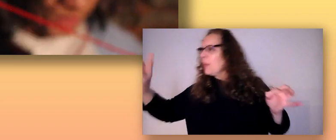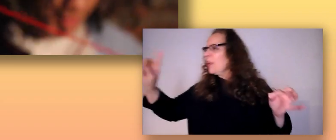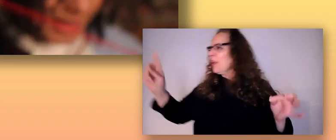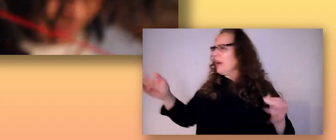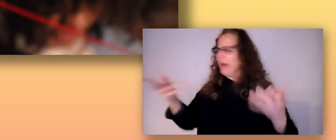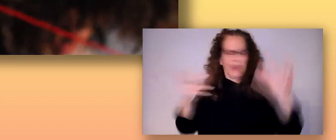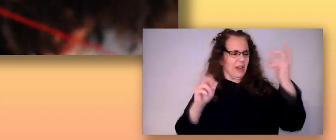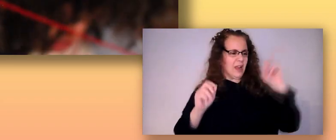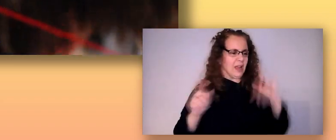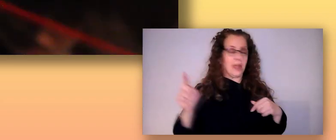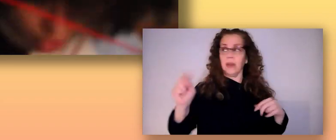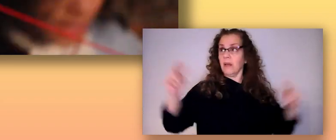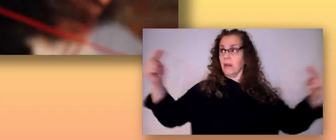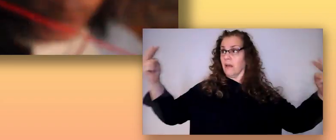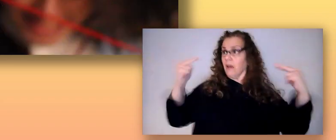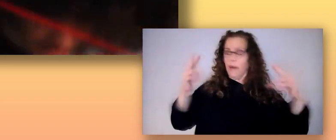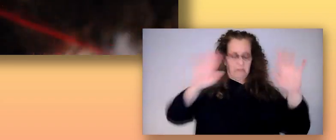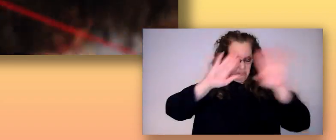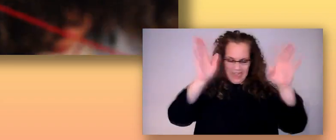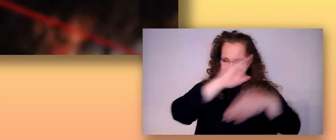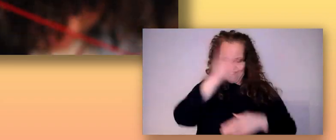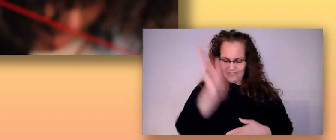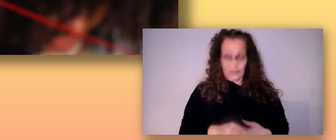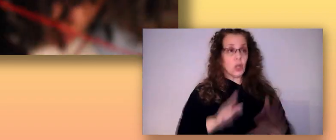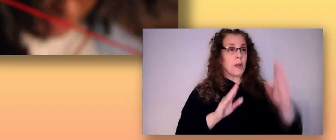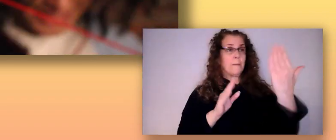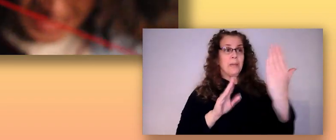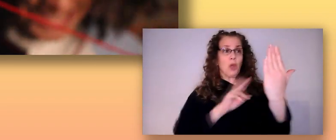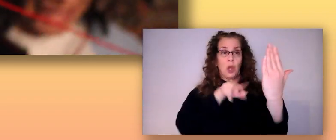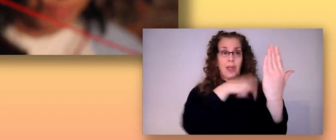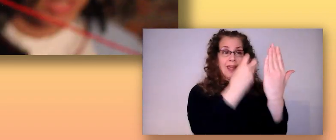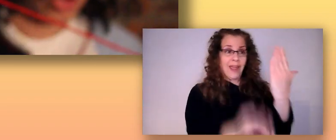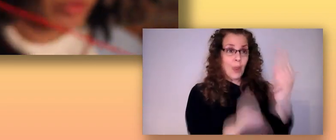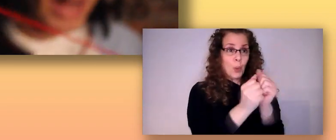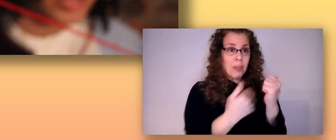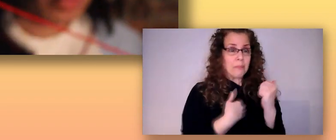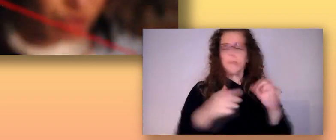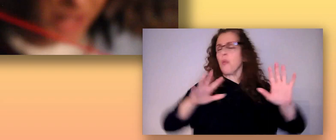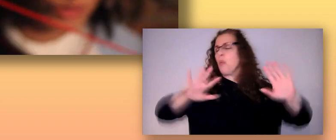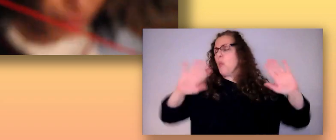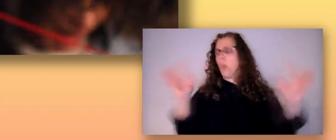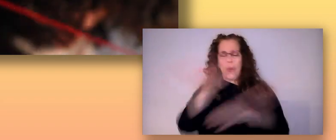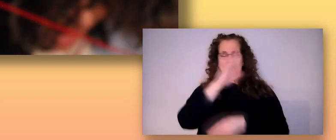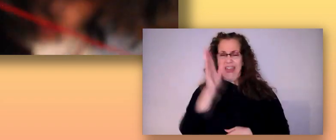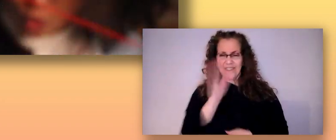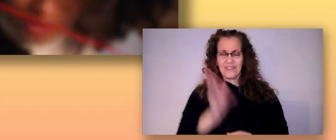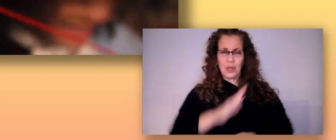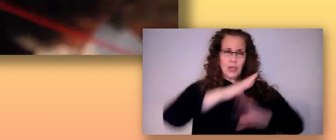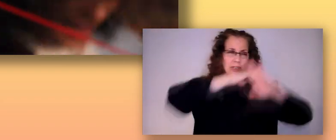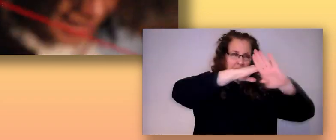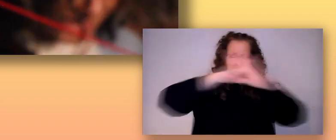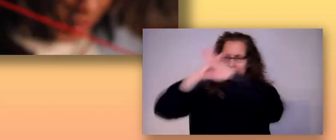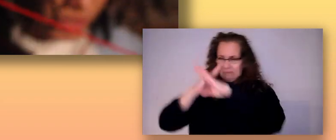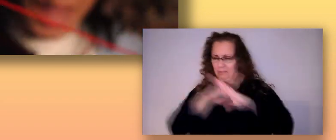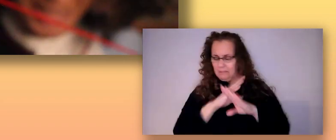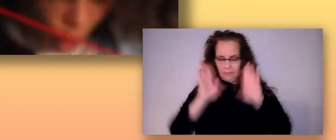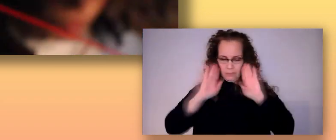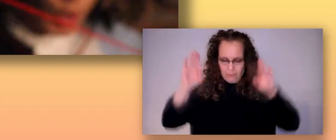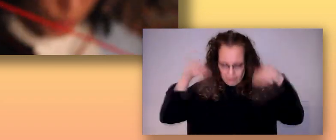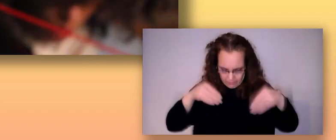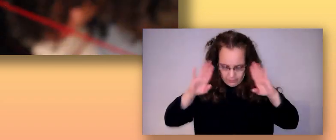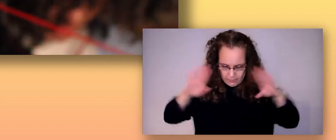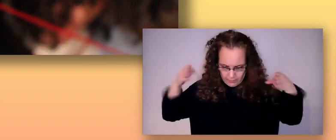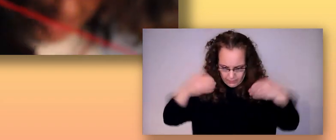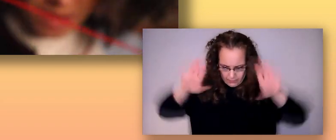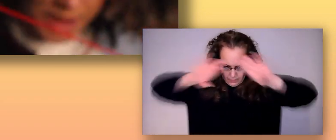let anyone inside the mirror, never, and I never wanted anyone to see them, these threads, rust red, and so I kept my head down, and I